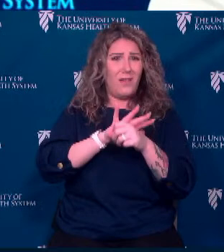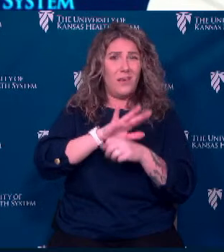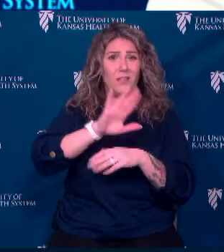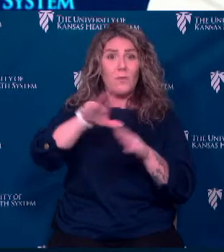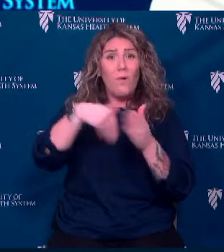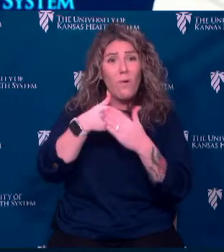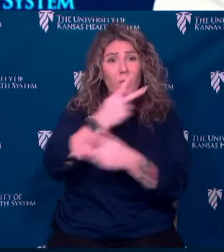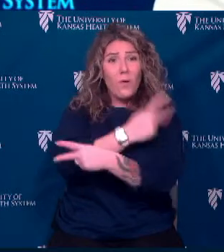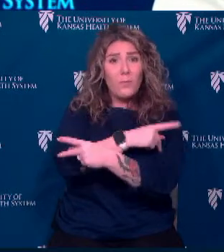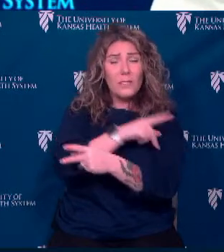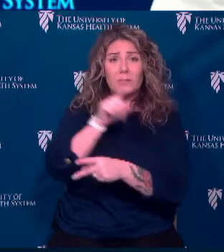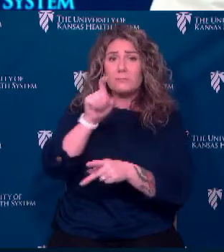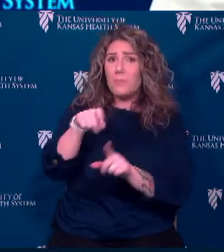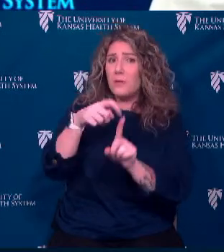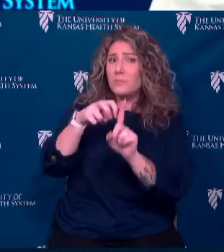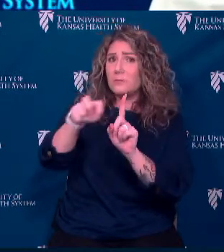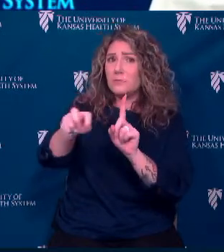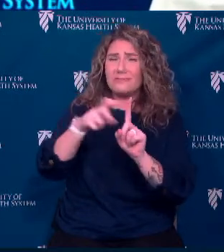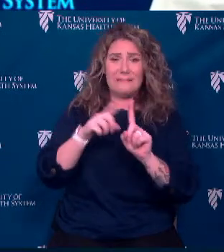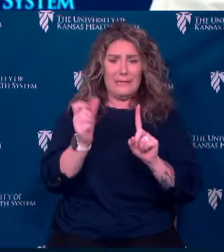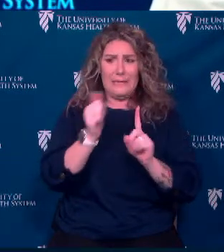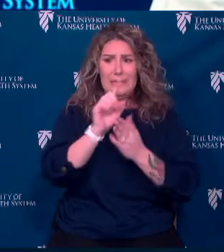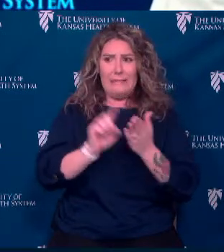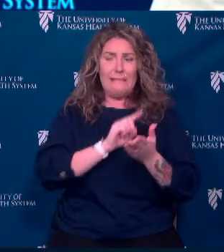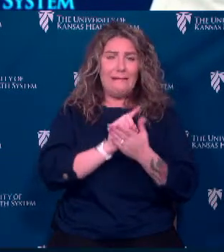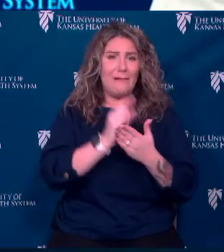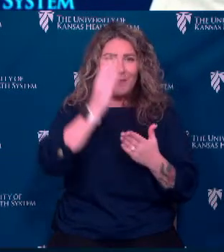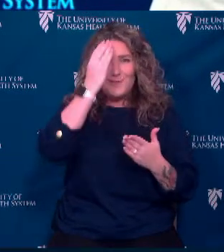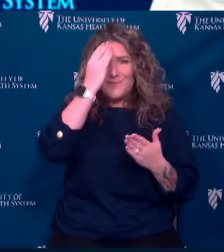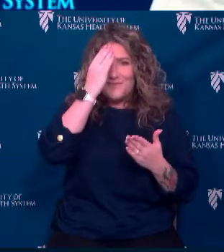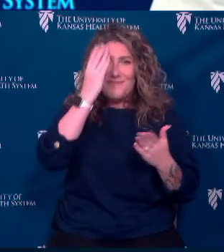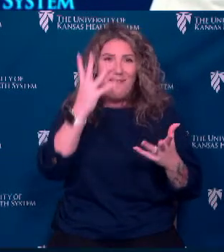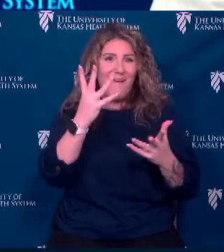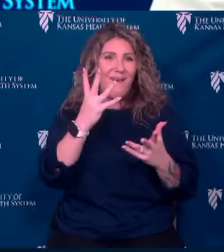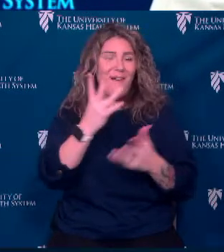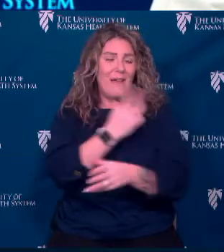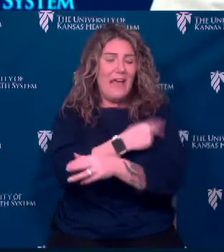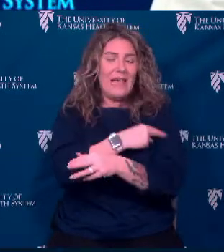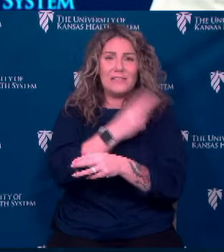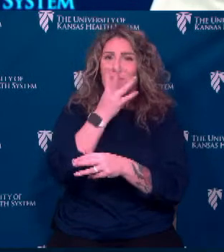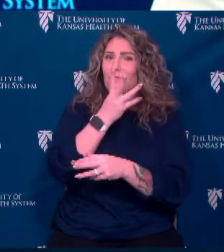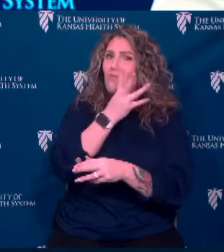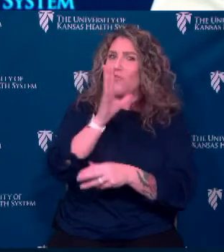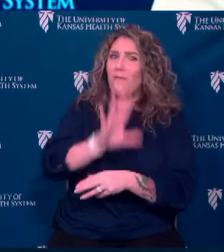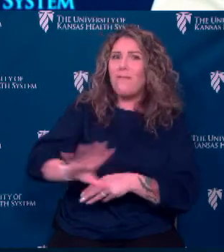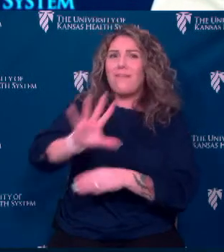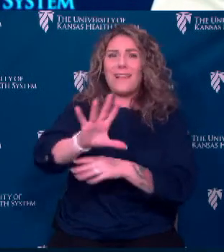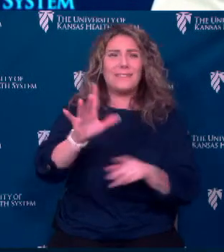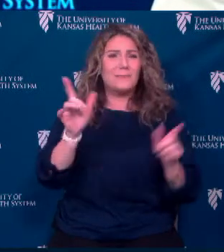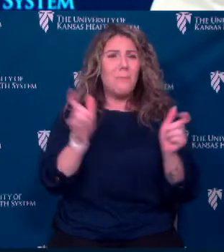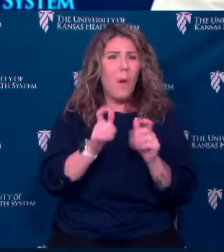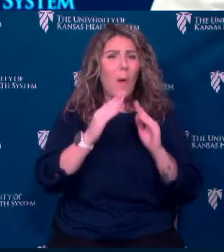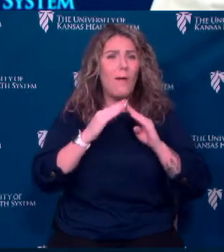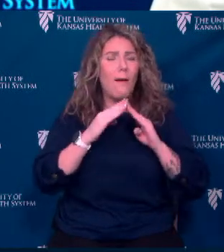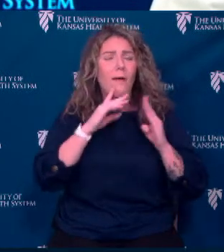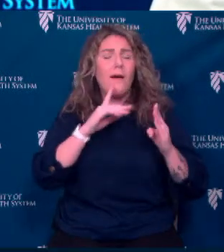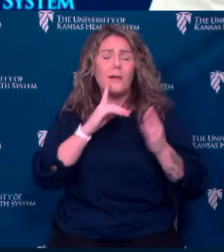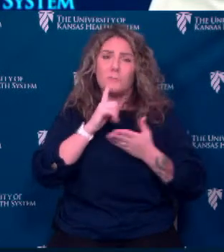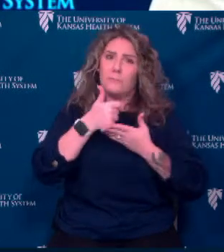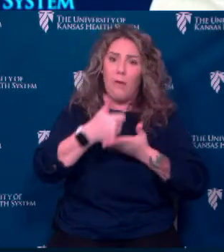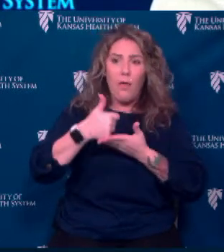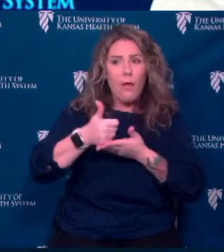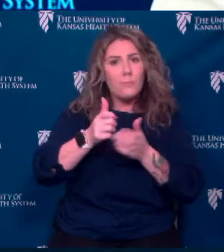What goes on in those 10 hours? We know that our hospitals in the small towns are doing the very best they possibly can to try and help as much as they